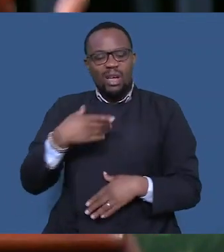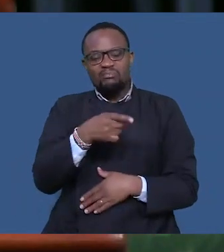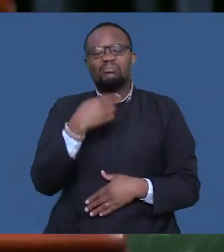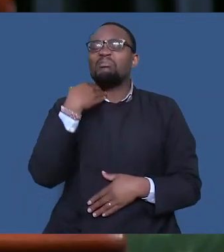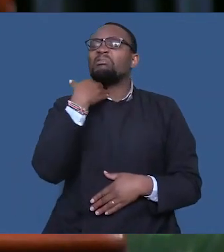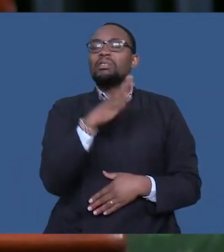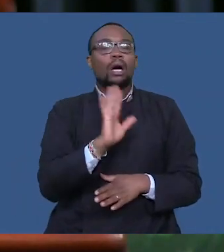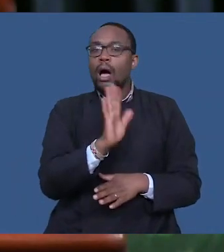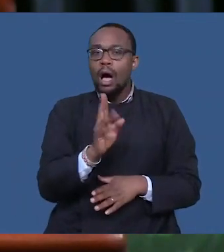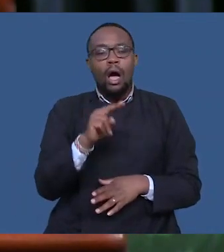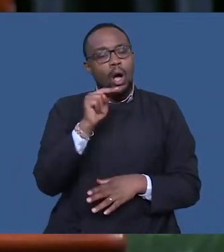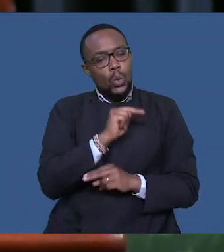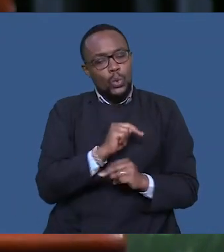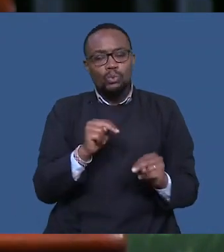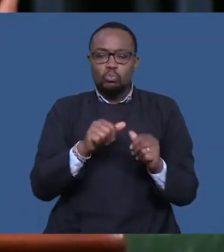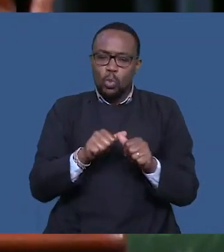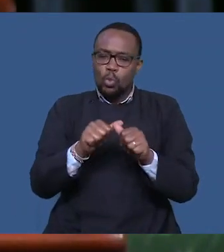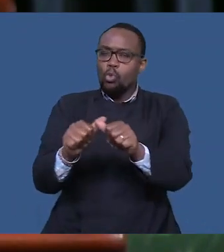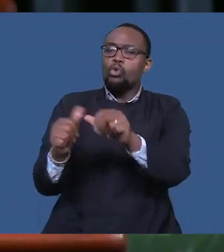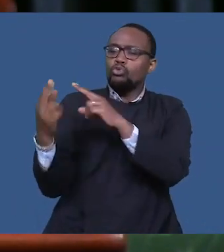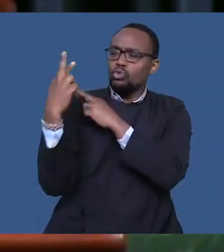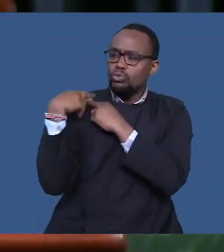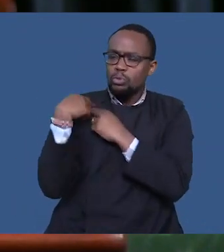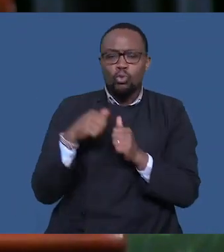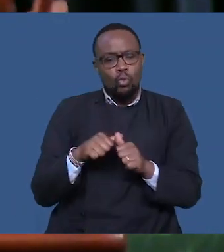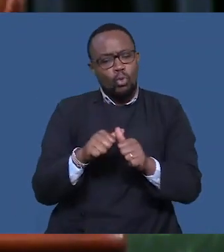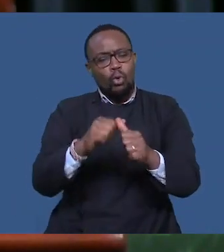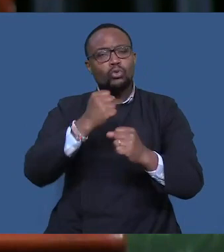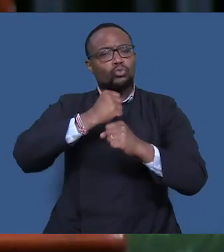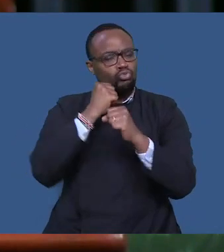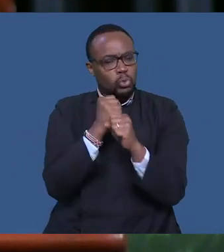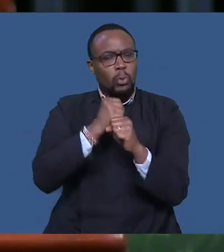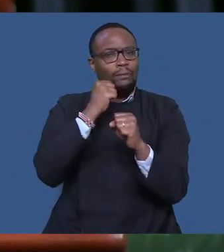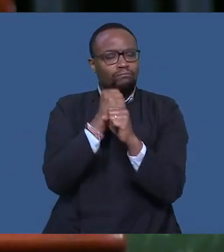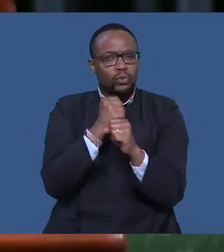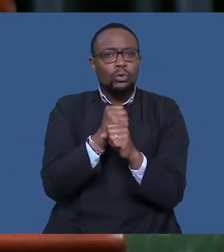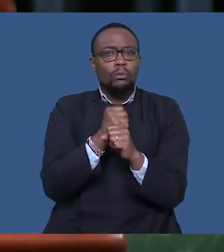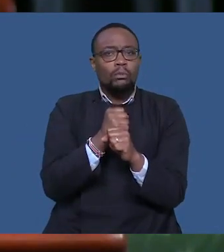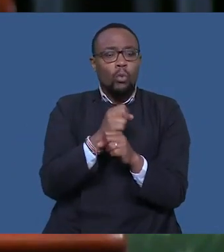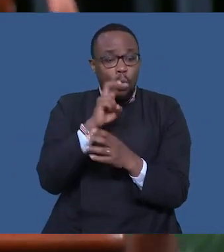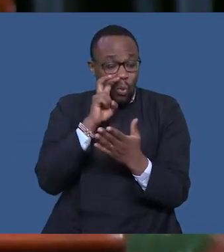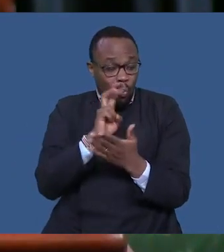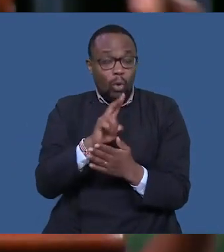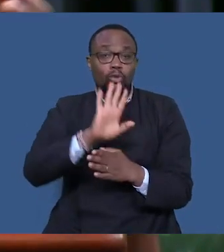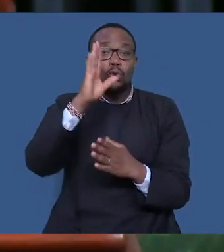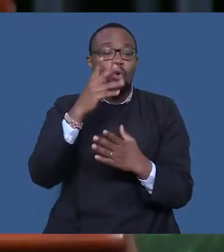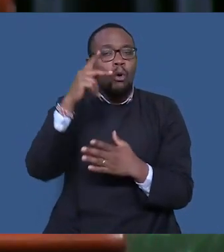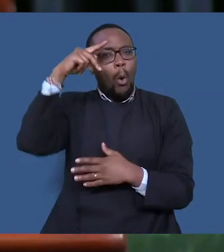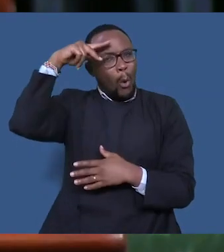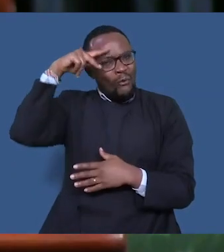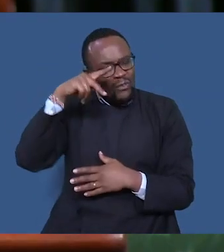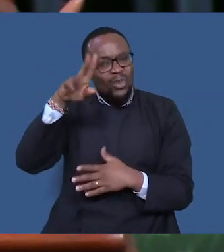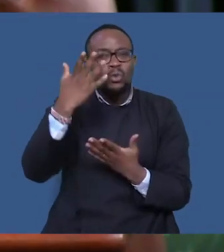Just continue with this mandate that I've given you. Take up this responsibility. Watch your doctrine so closely and look out for